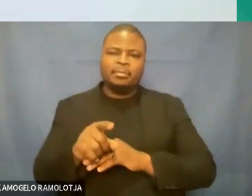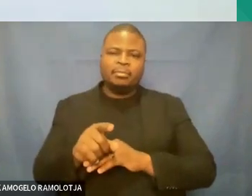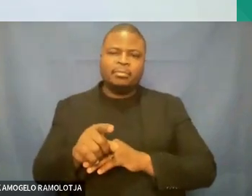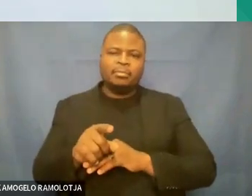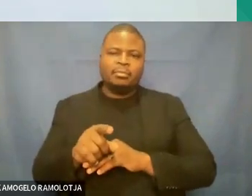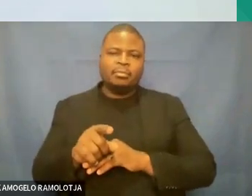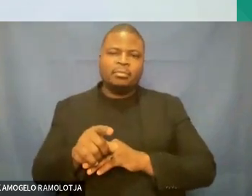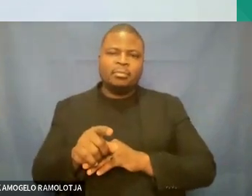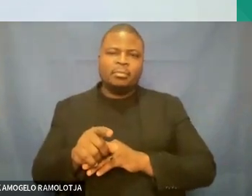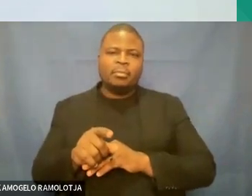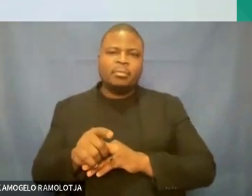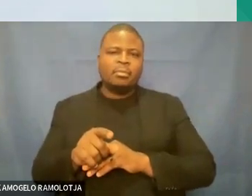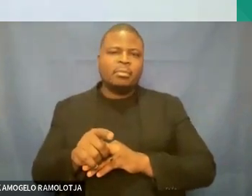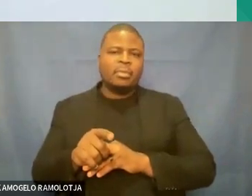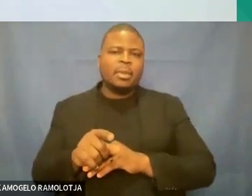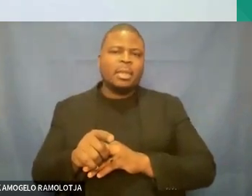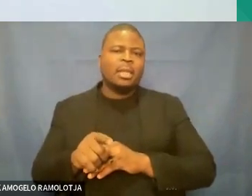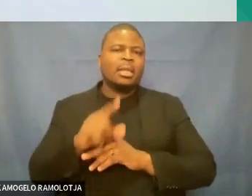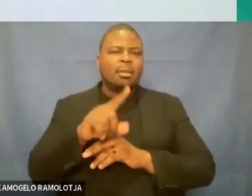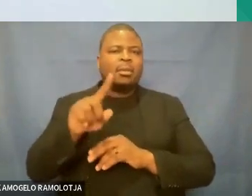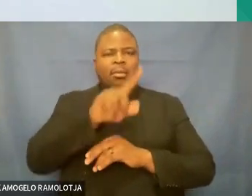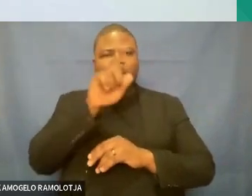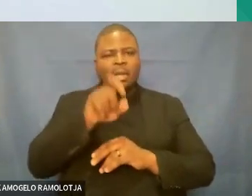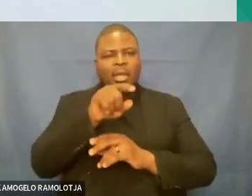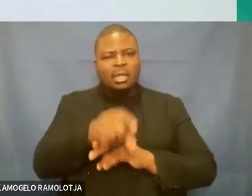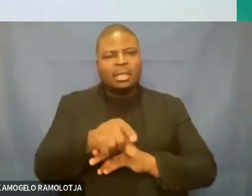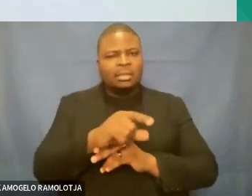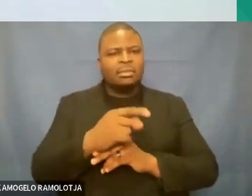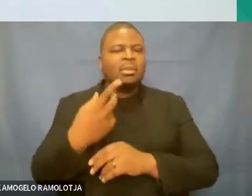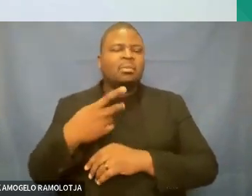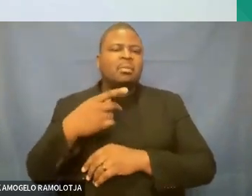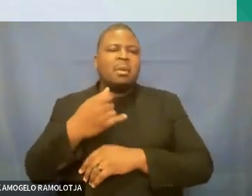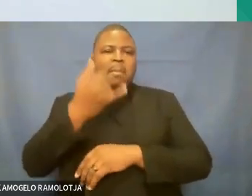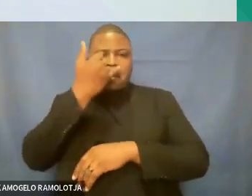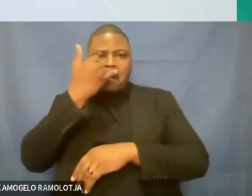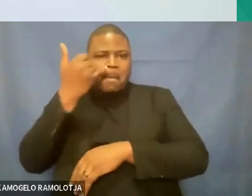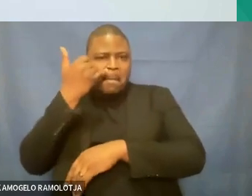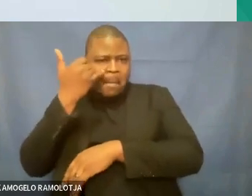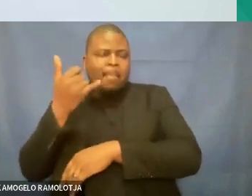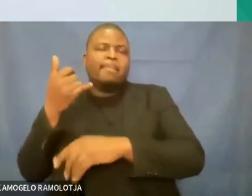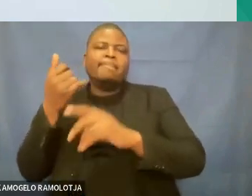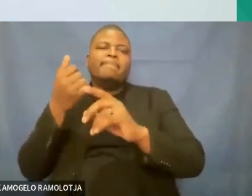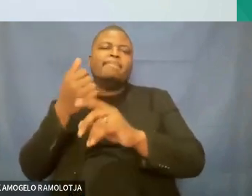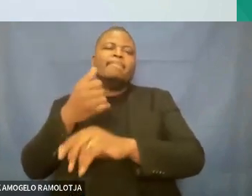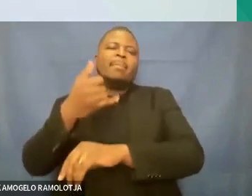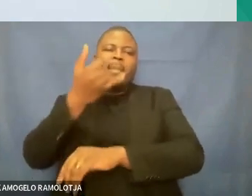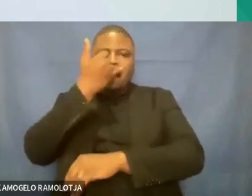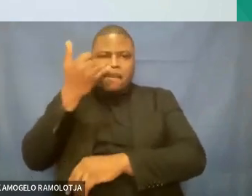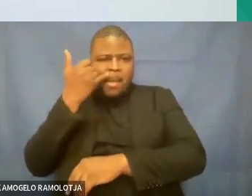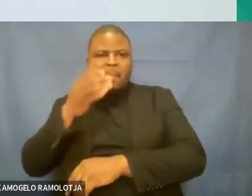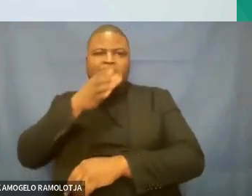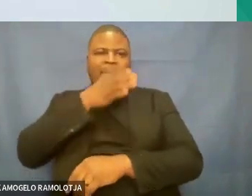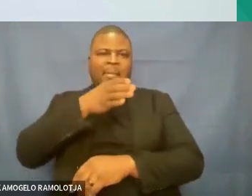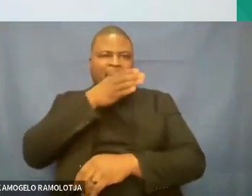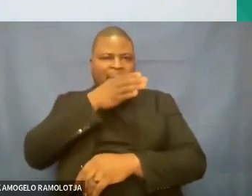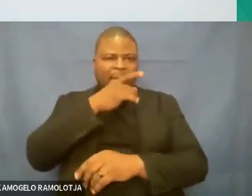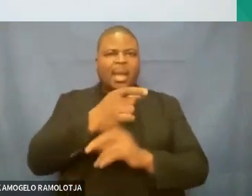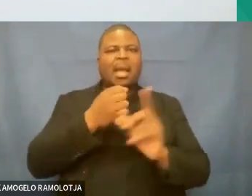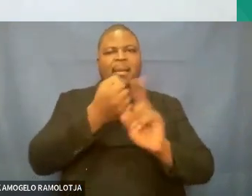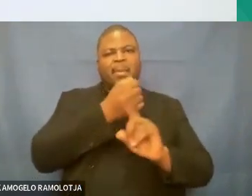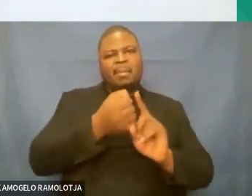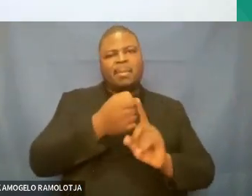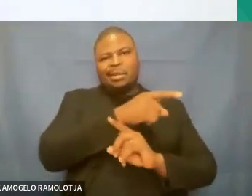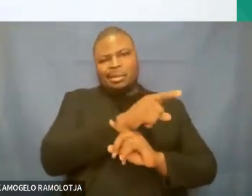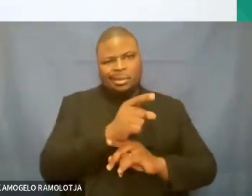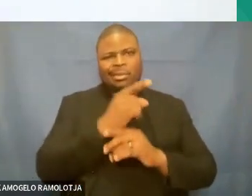Ms. Bucas has asked, does substance use disorder have impact on young men being accepted, allowed to participate